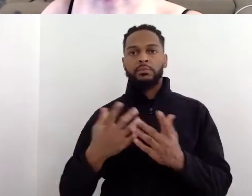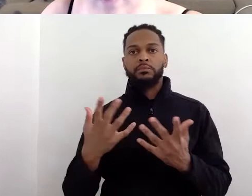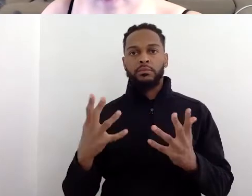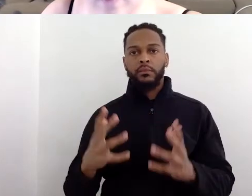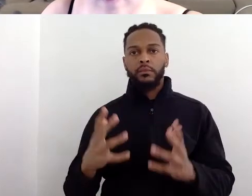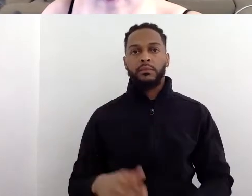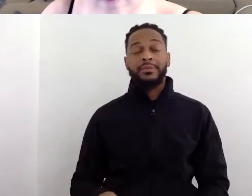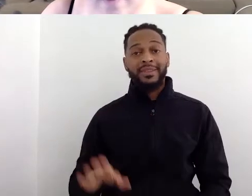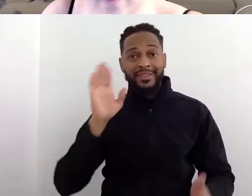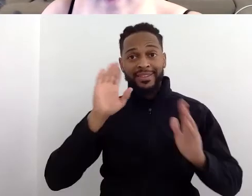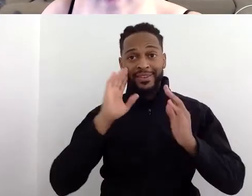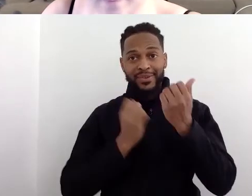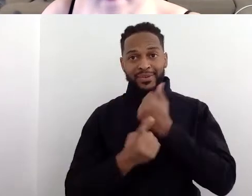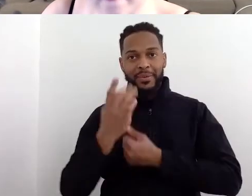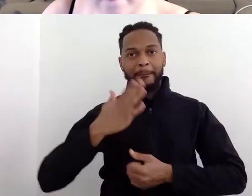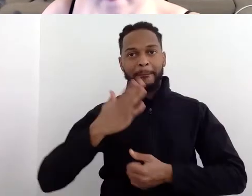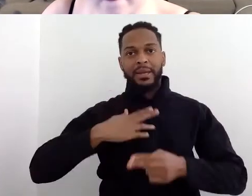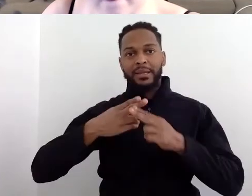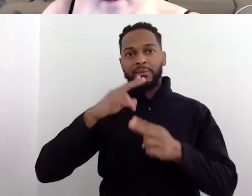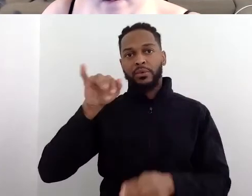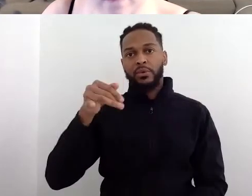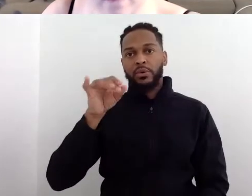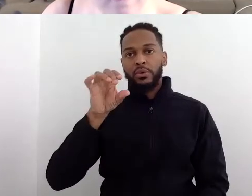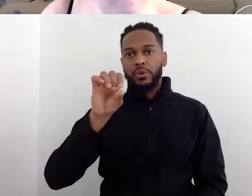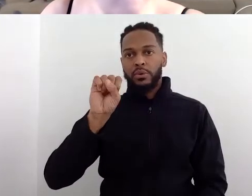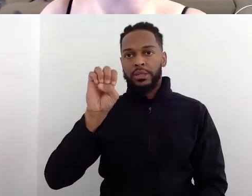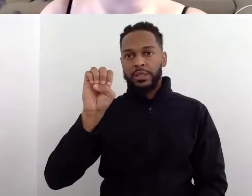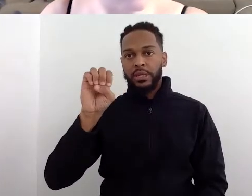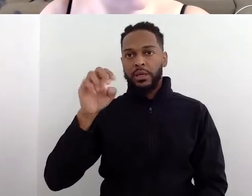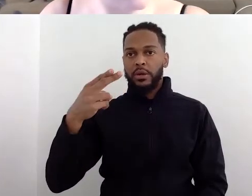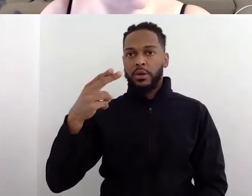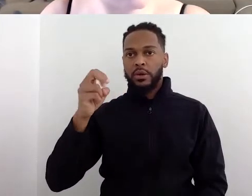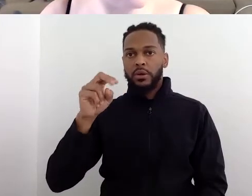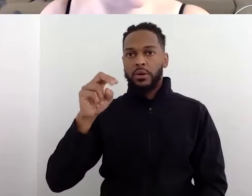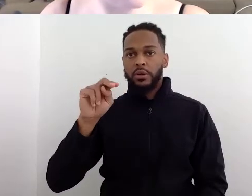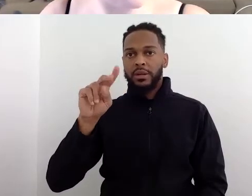Hello, everyone. My name is Jose Hernandez with United Spinal Association.